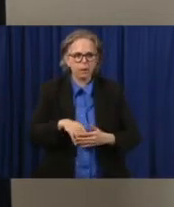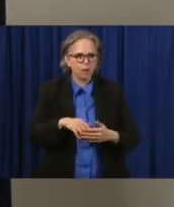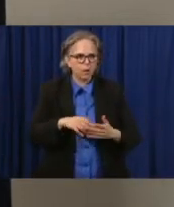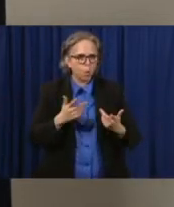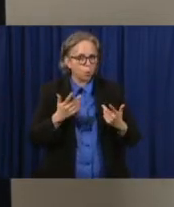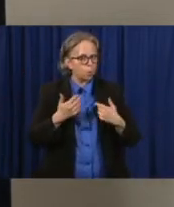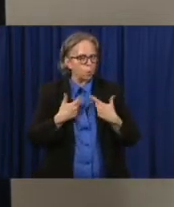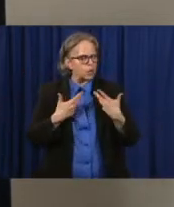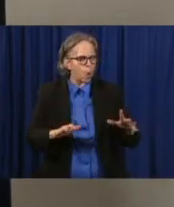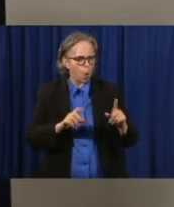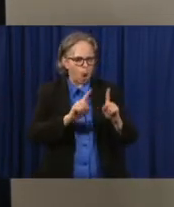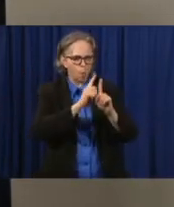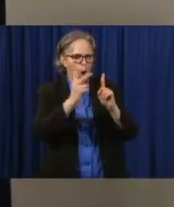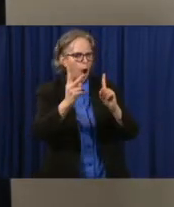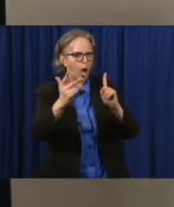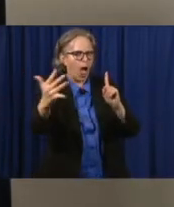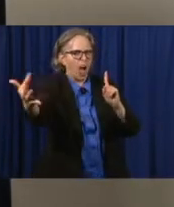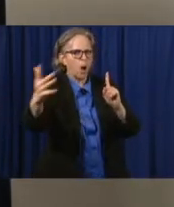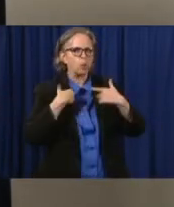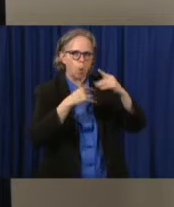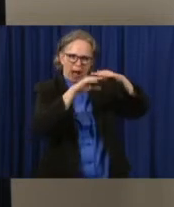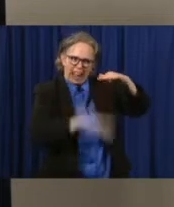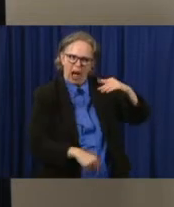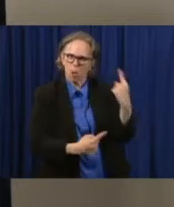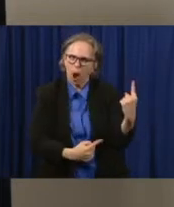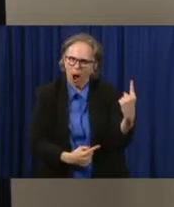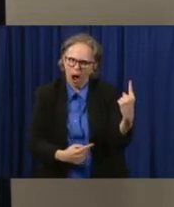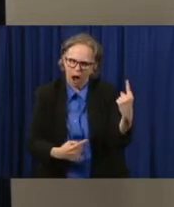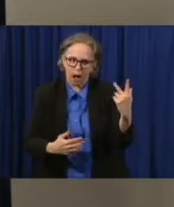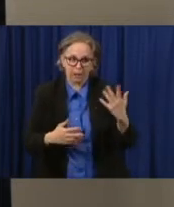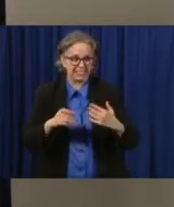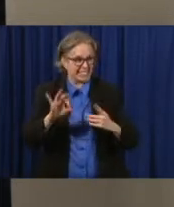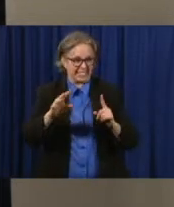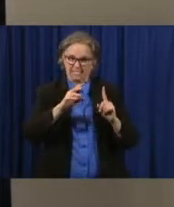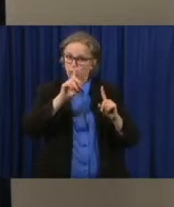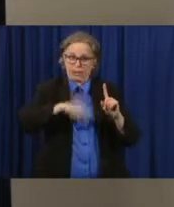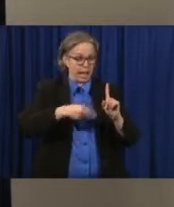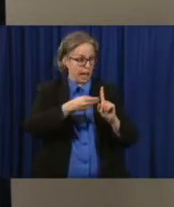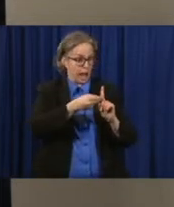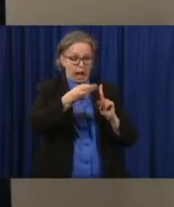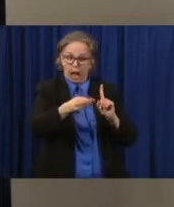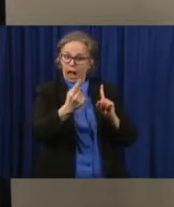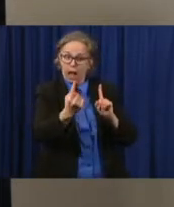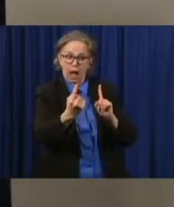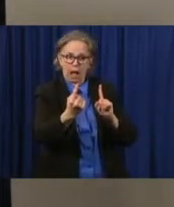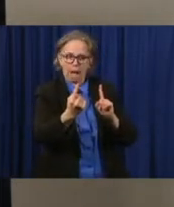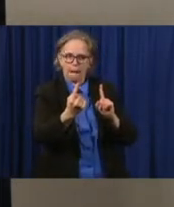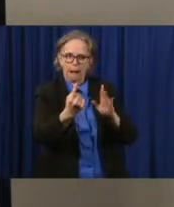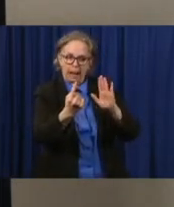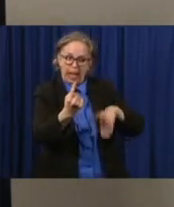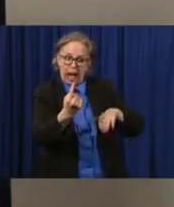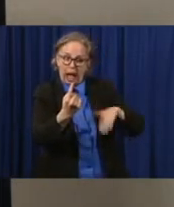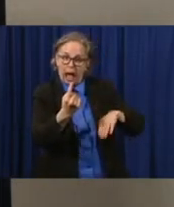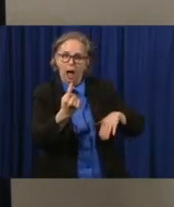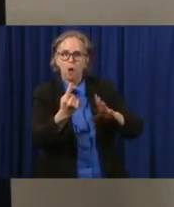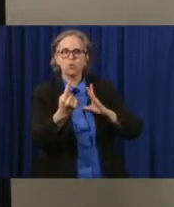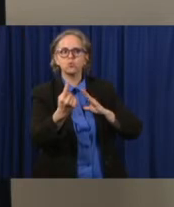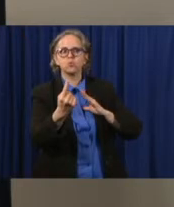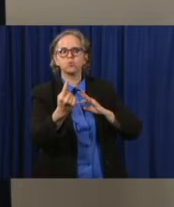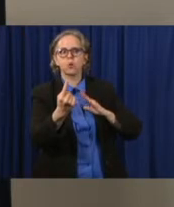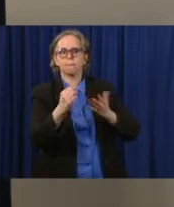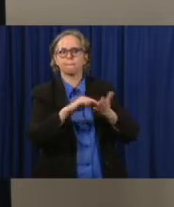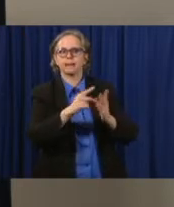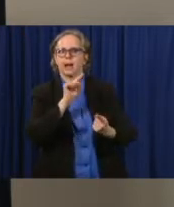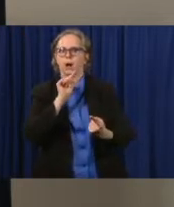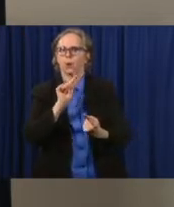virus starts to peter out, when I can't give it to another person or less than another person. And we know with COVID, we've seen